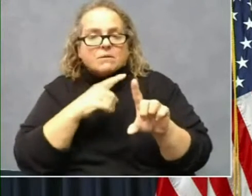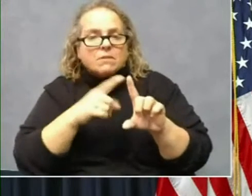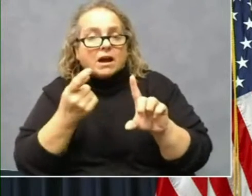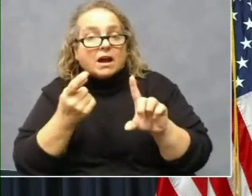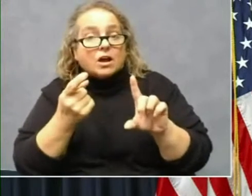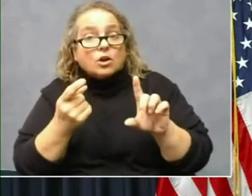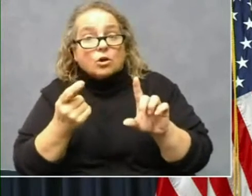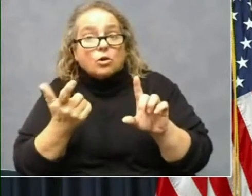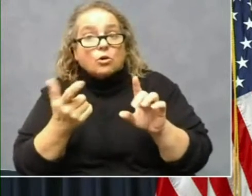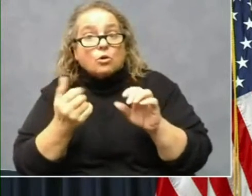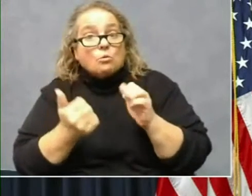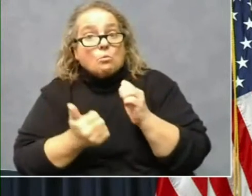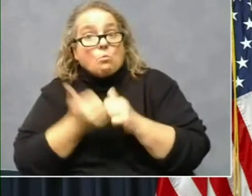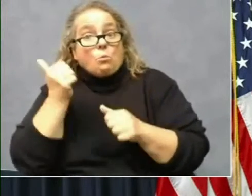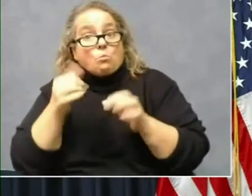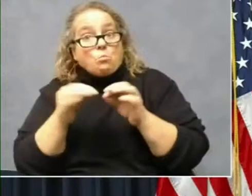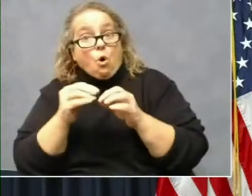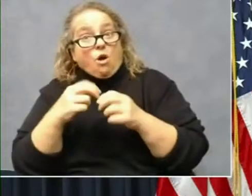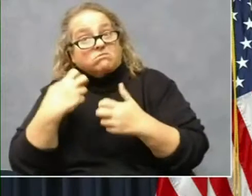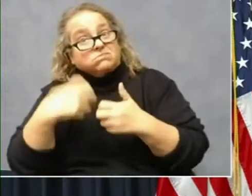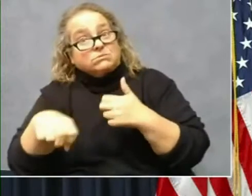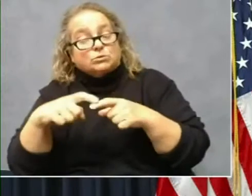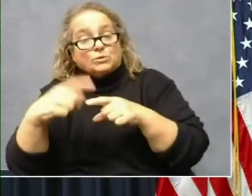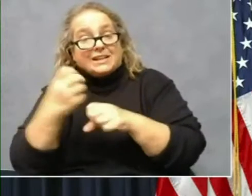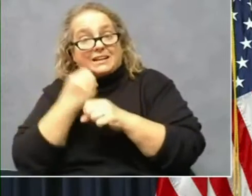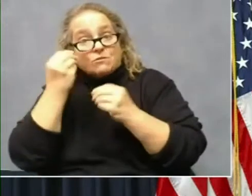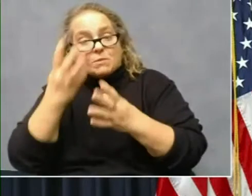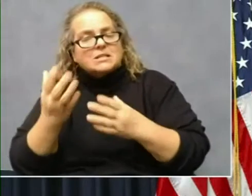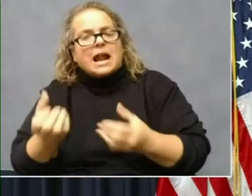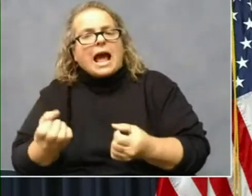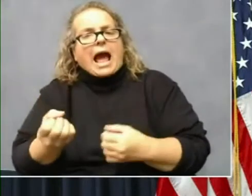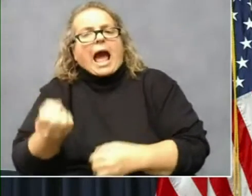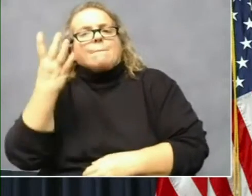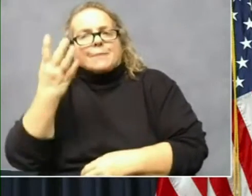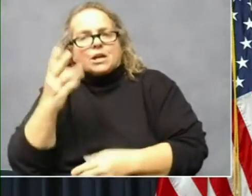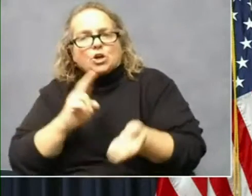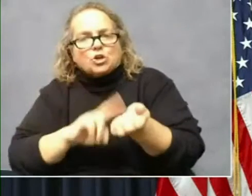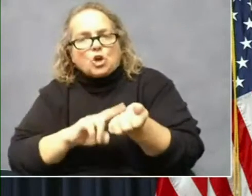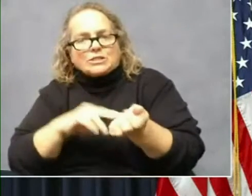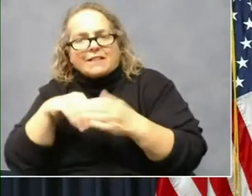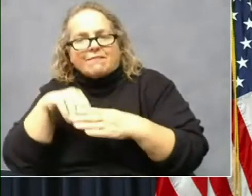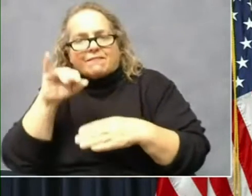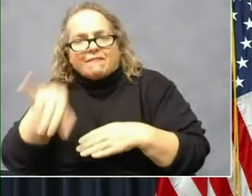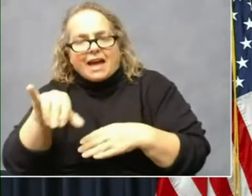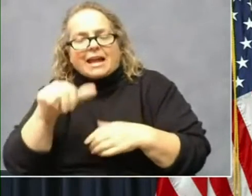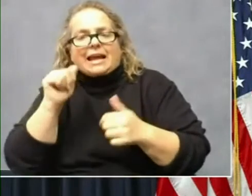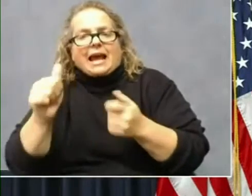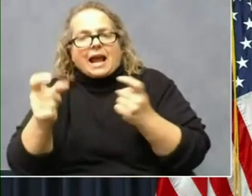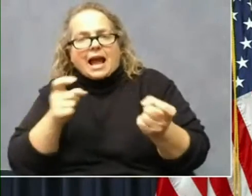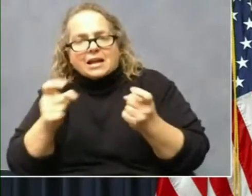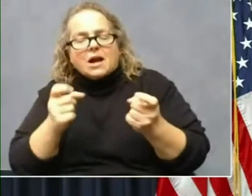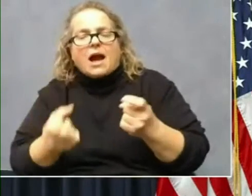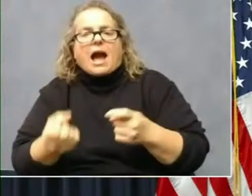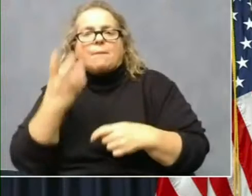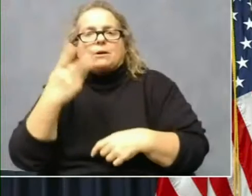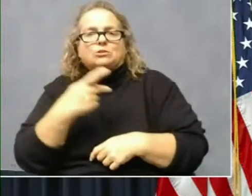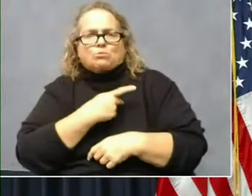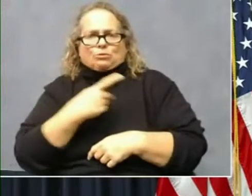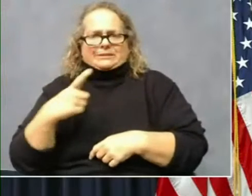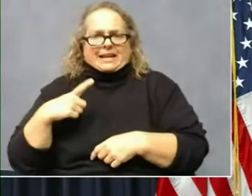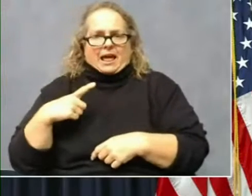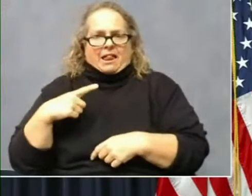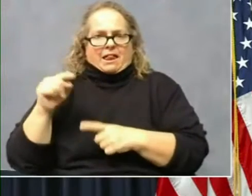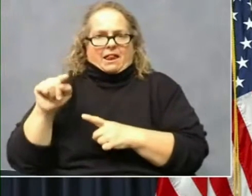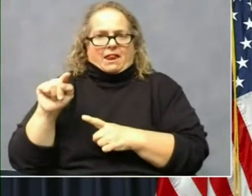gather that information and engage it. If we're able to do that in the future, we'll endeavor to. New cases by